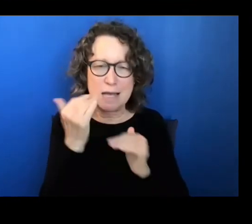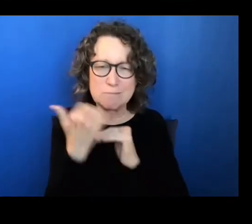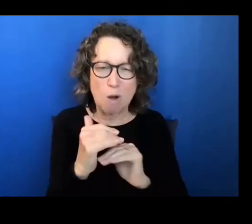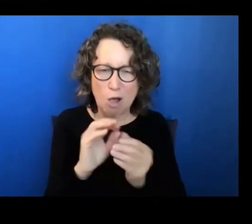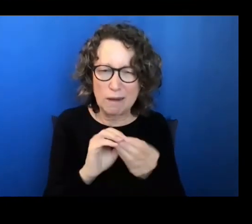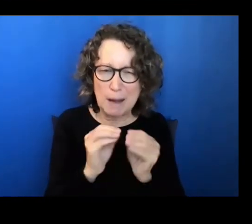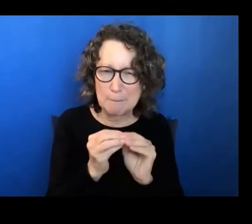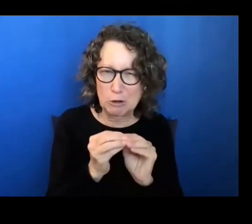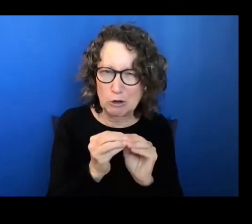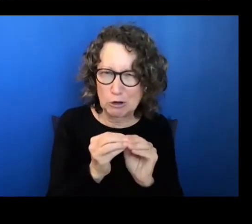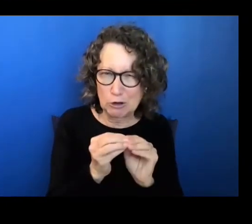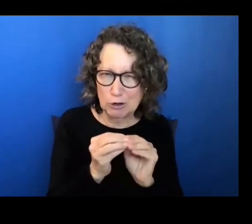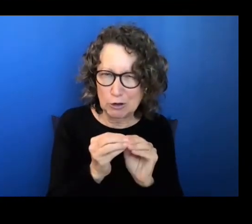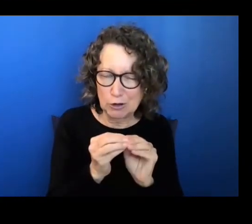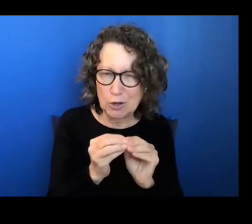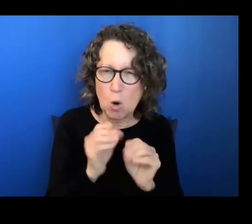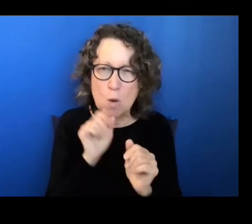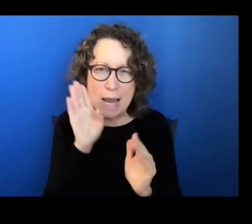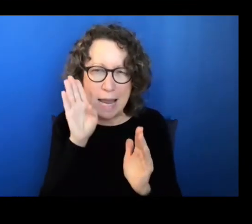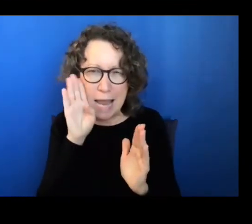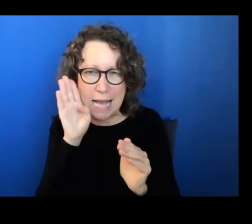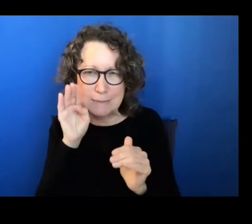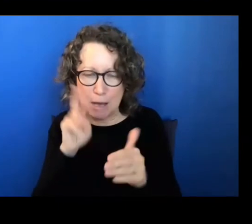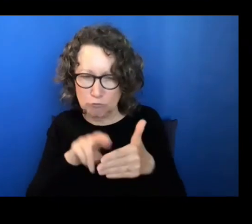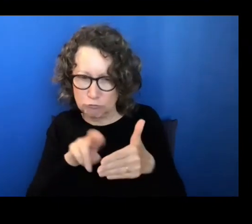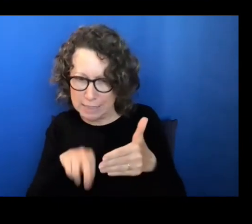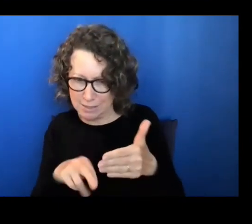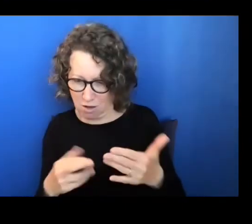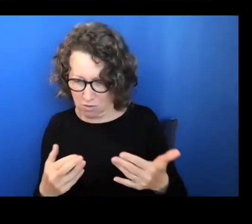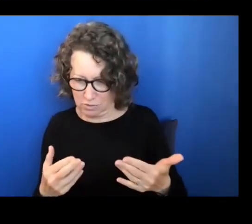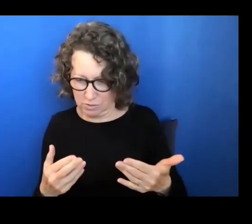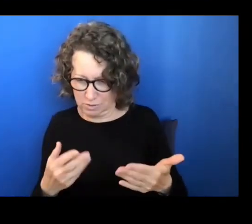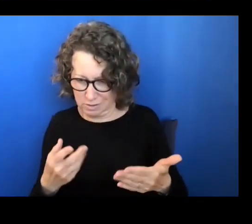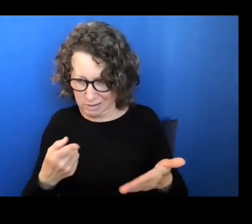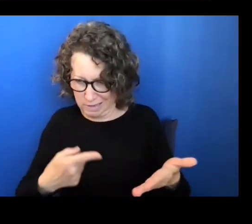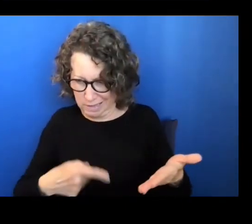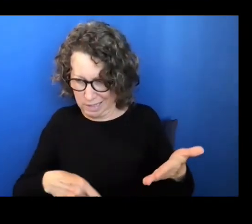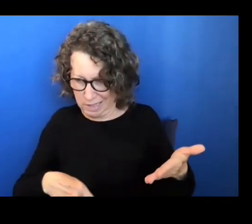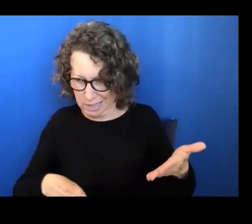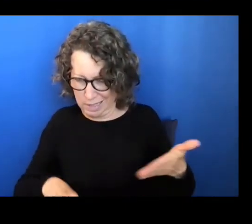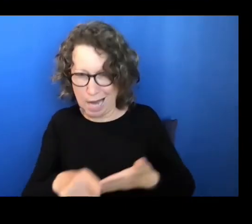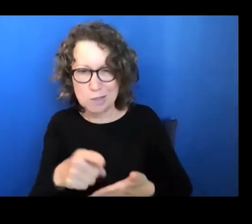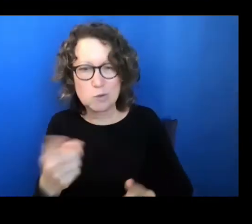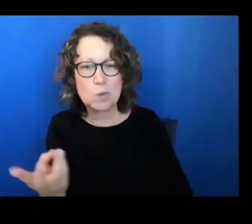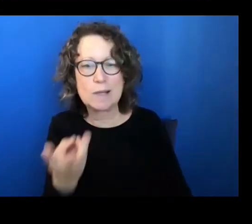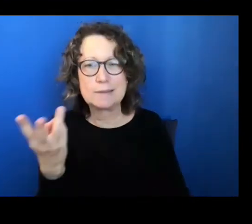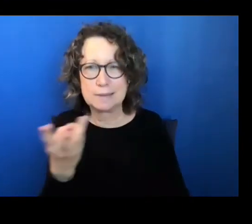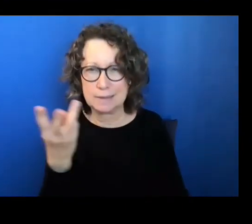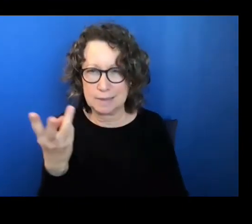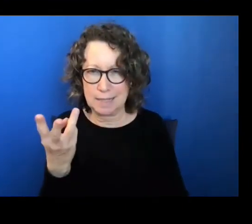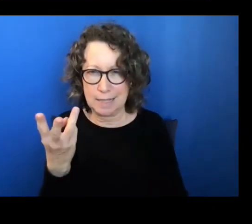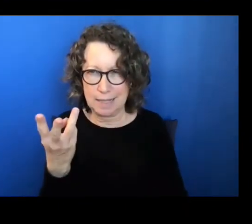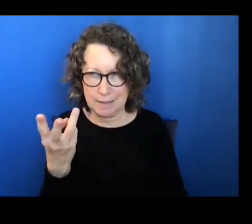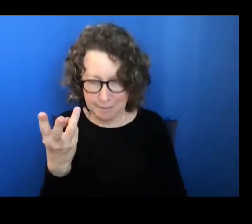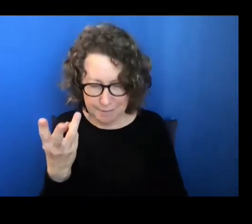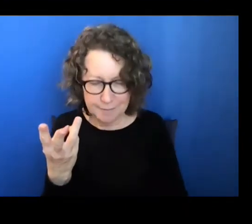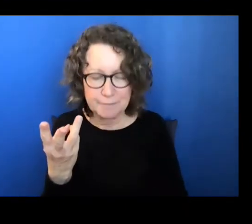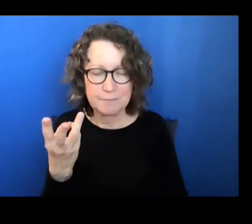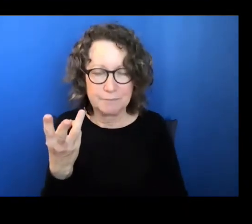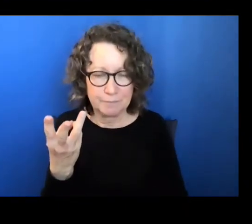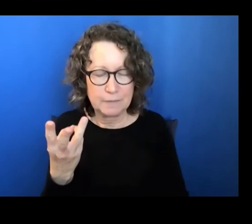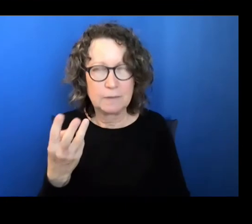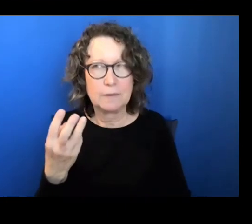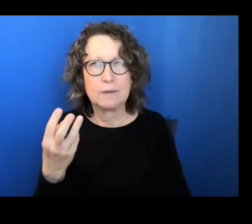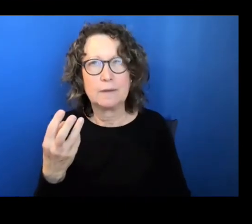of samples. We are anticipating results this next Wednesday, the Wednesday of next week, where